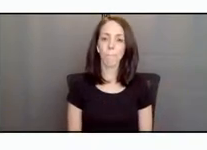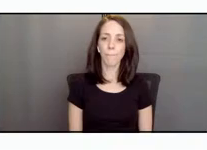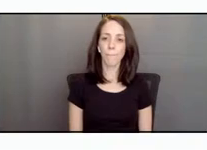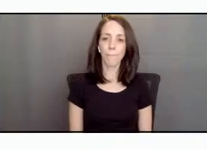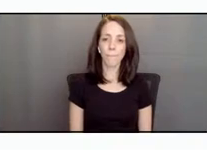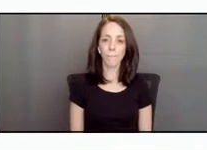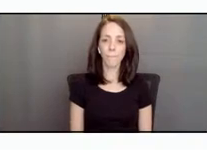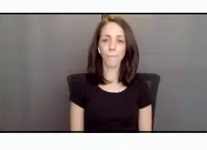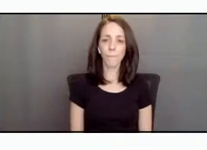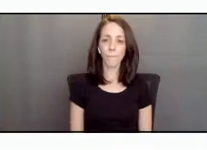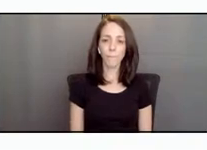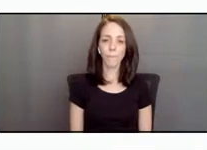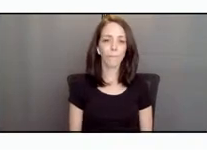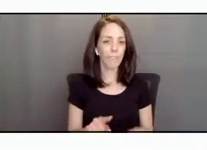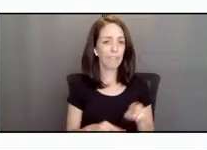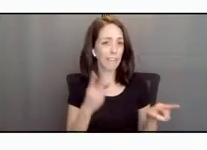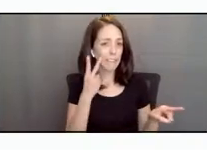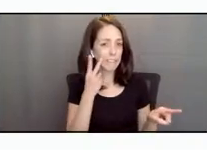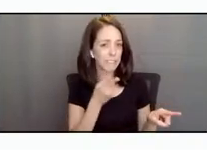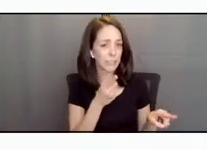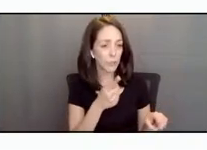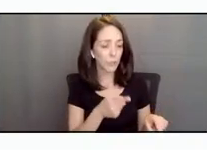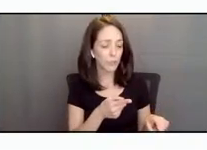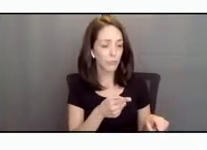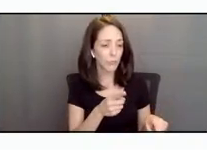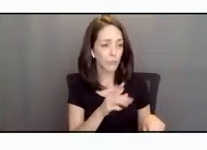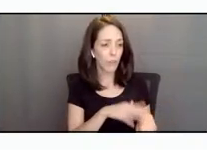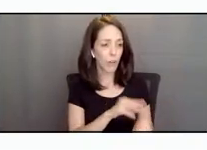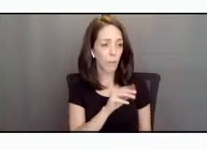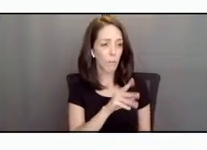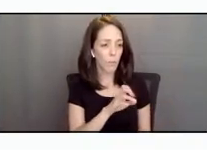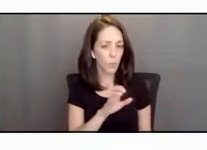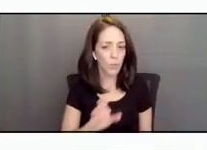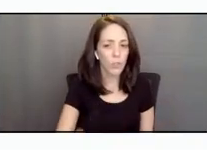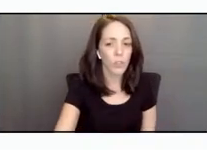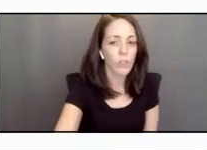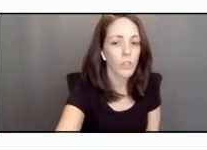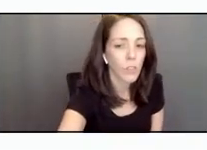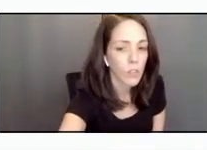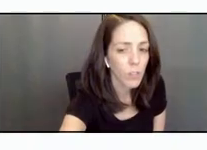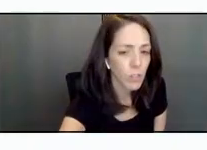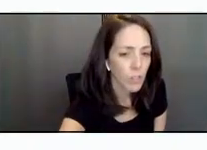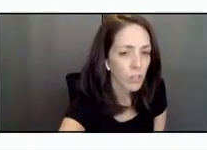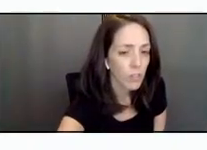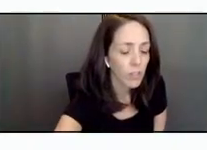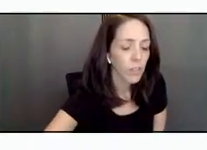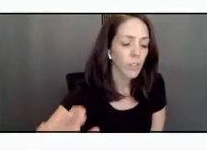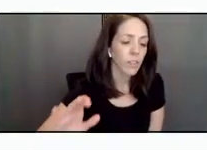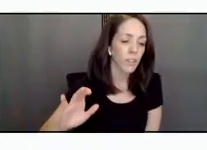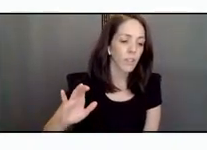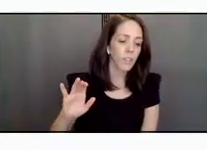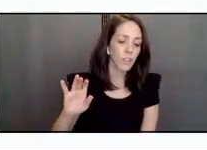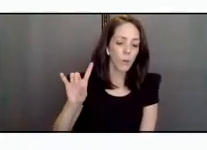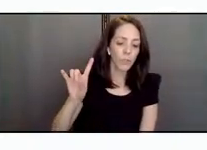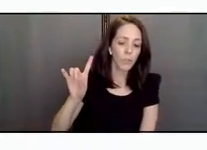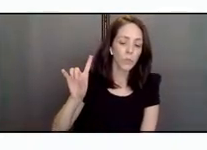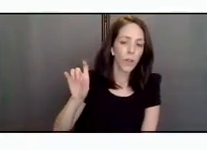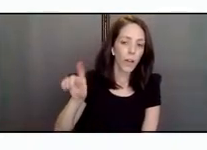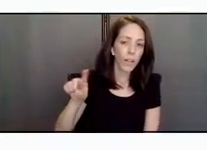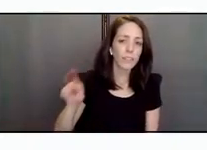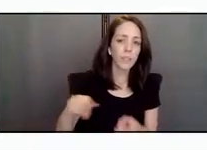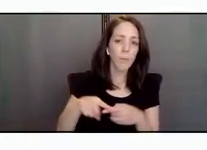I can't see you, but you must be on mute, Jason. I would like to make a motion that we adopt the Faculty